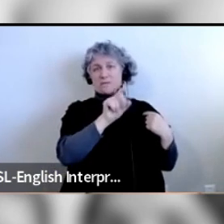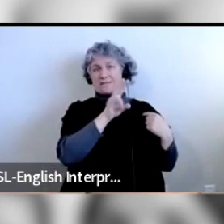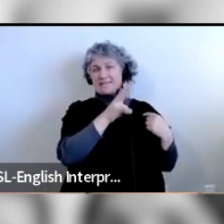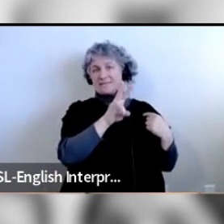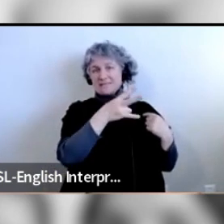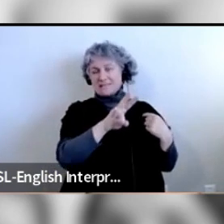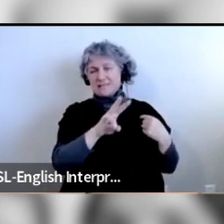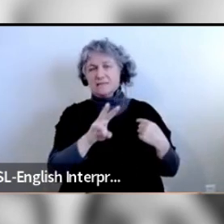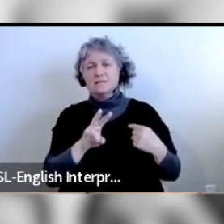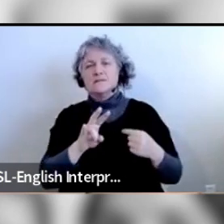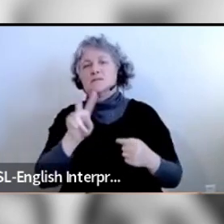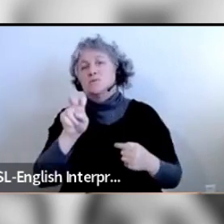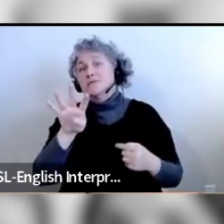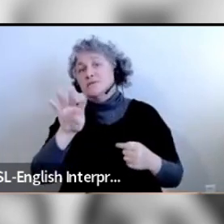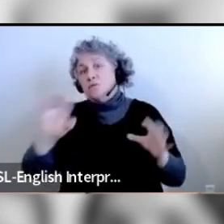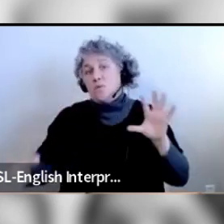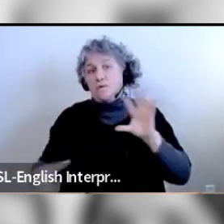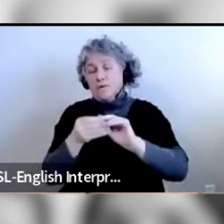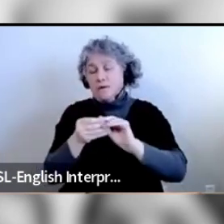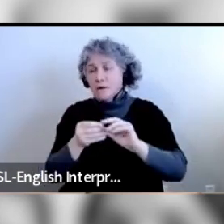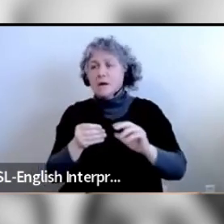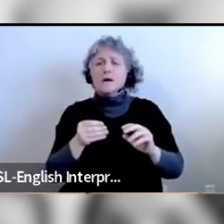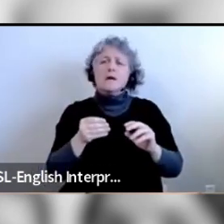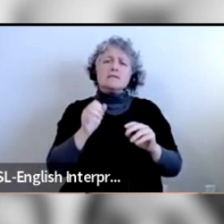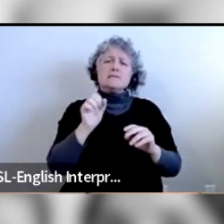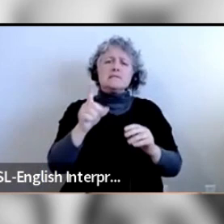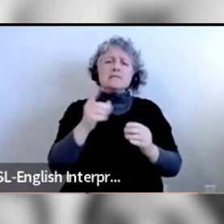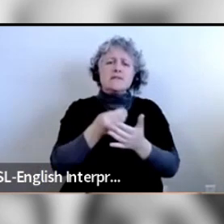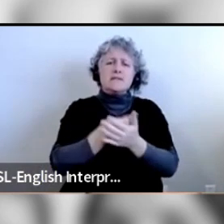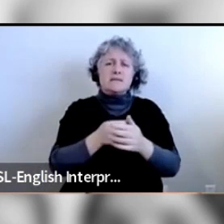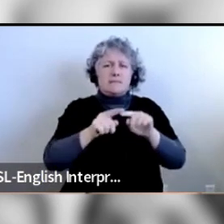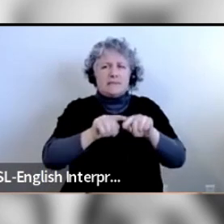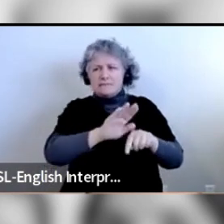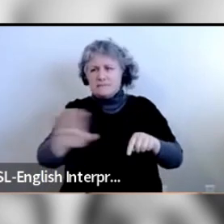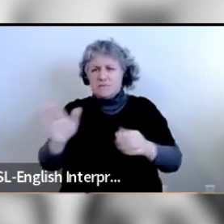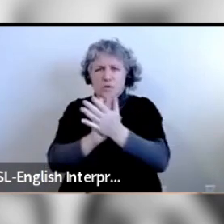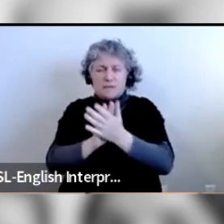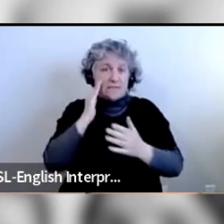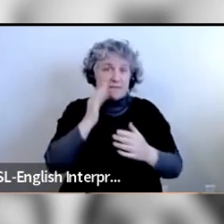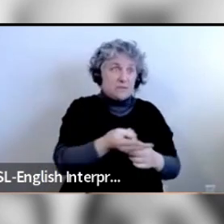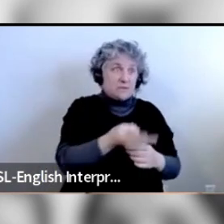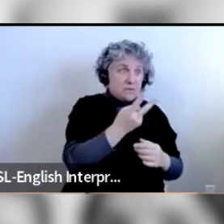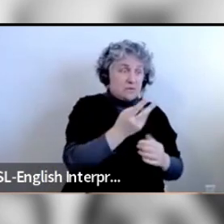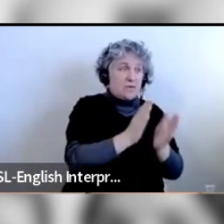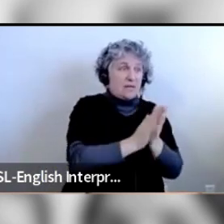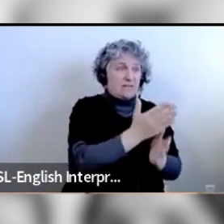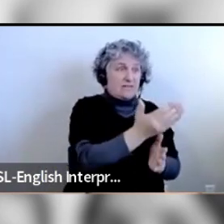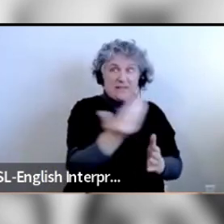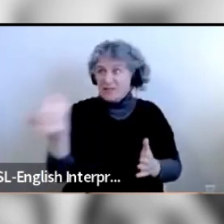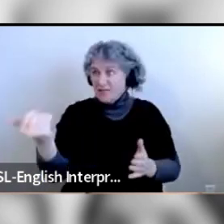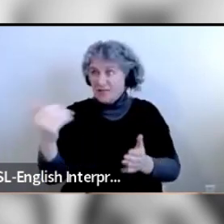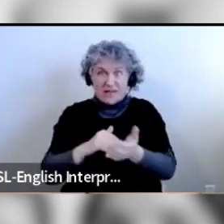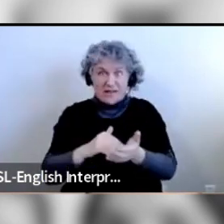the fine numbers depend on how much seed funding companies are requesting. So if we have 2 companies requesting $15,000, then we can take